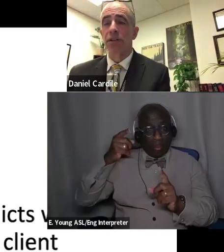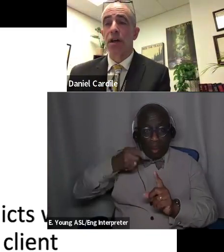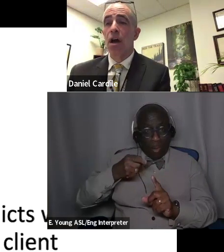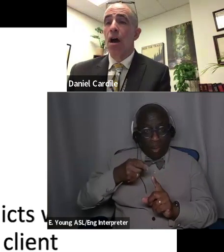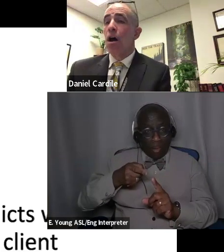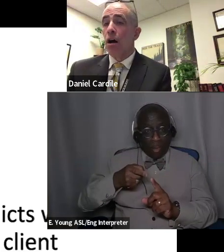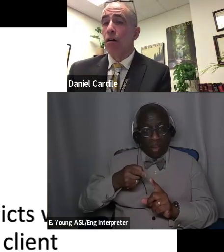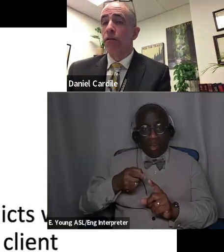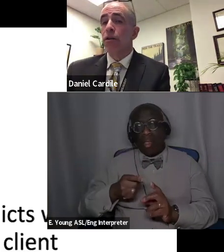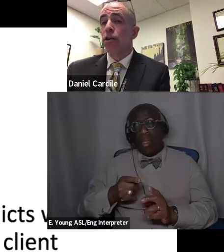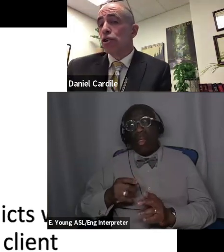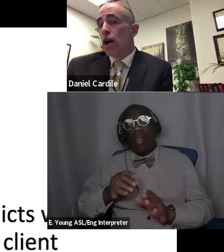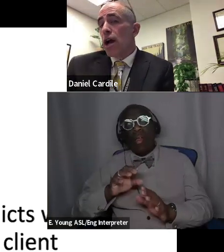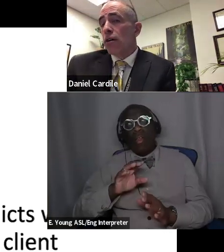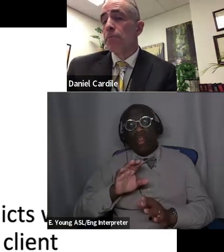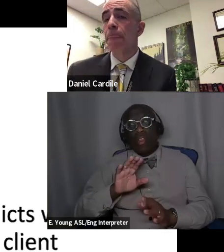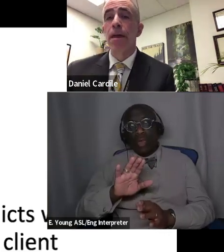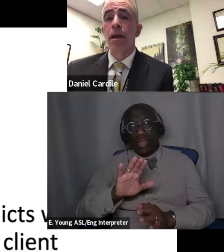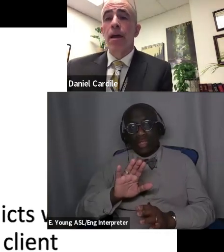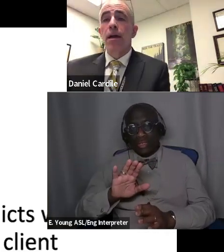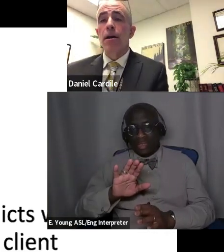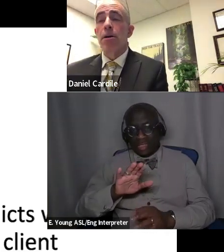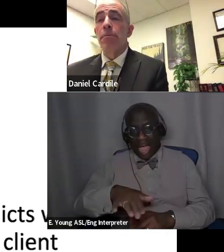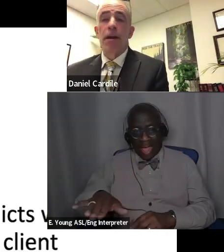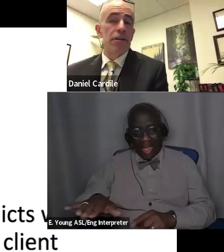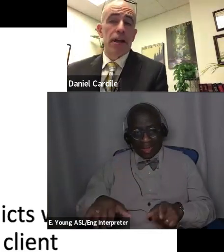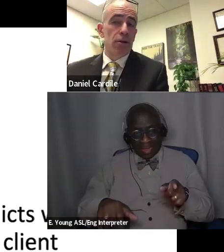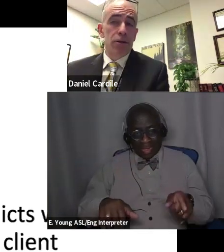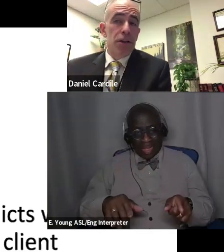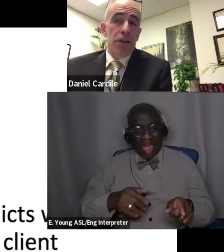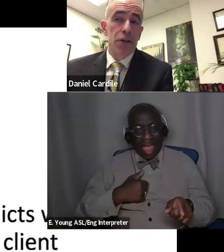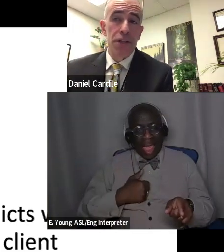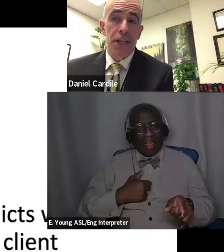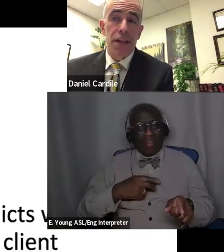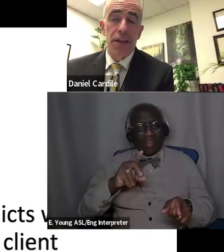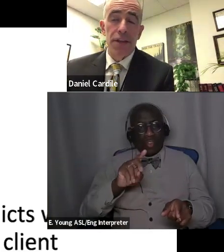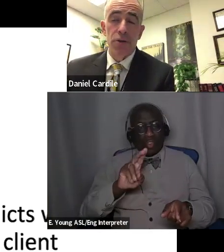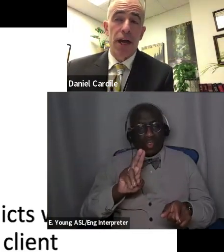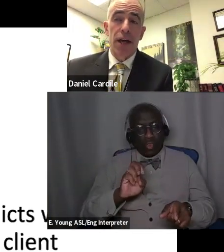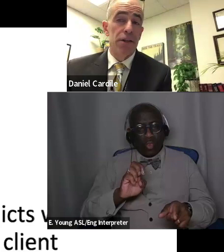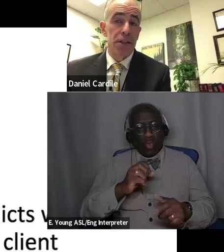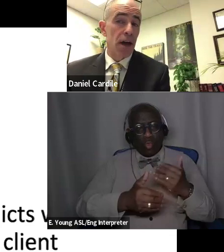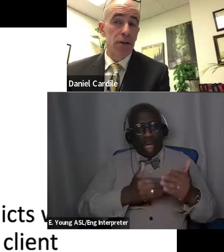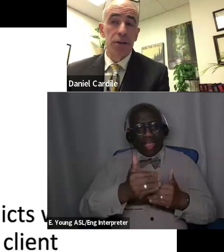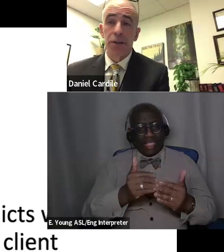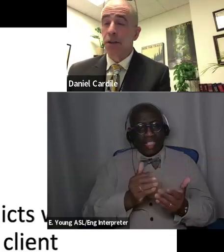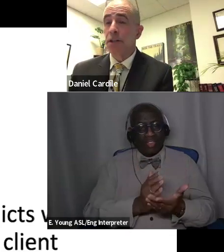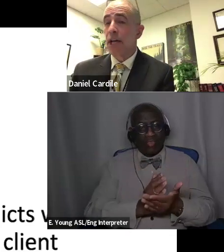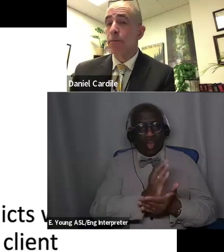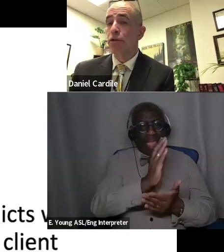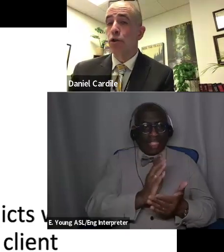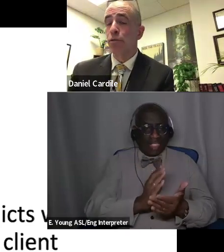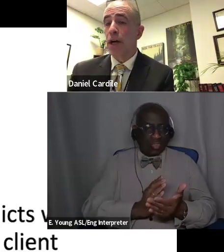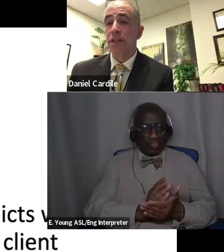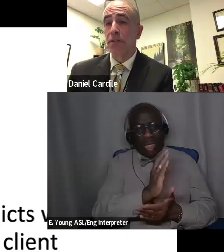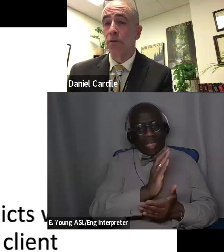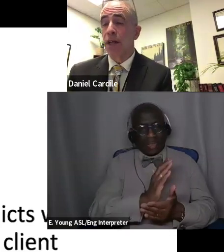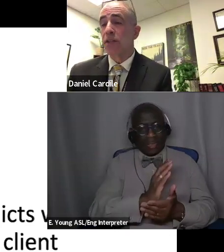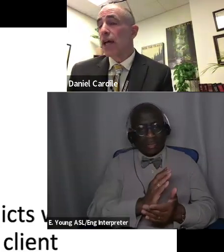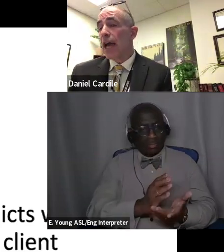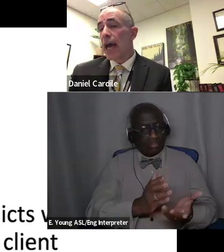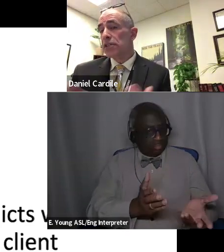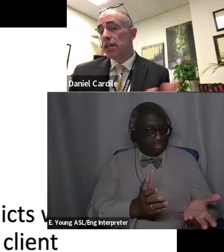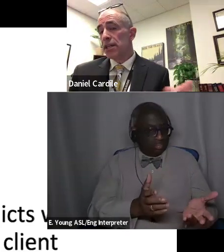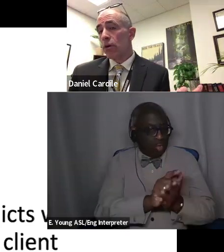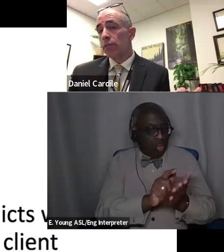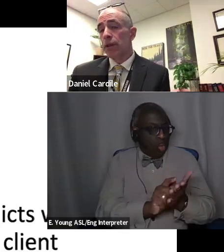process rights of your child. They're entitled your child is entitled to the same due process